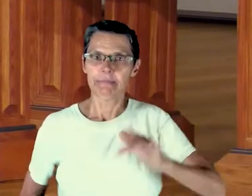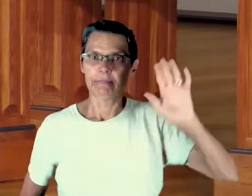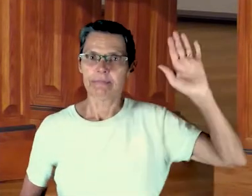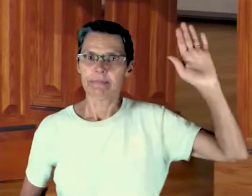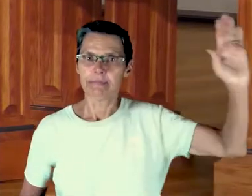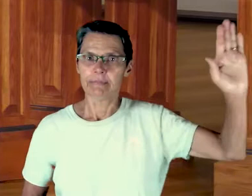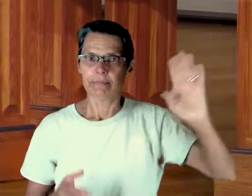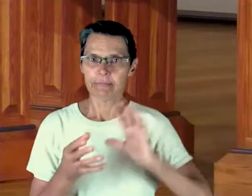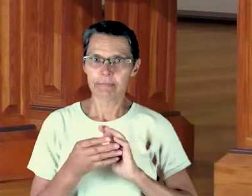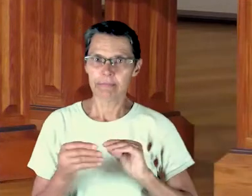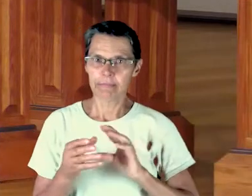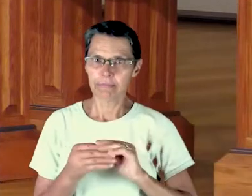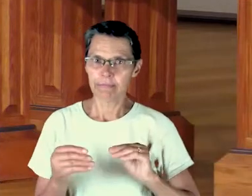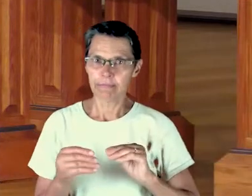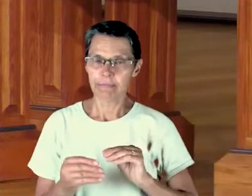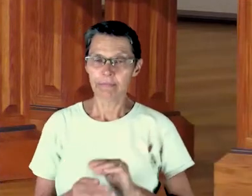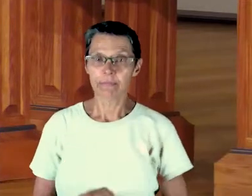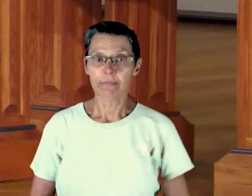We aren't the only ones.